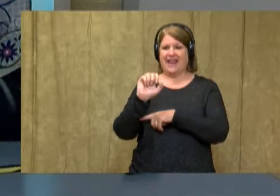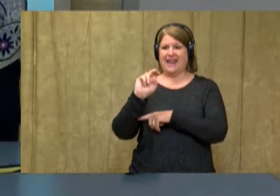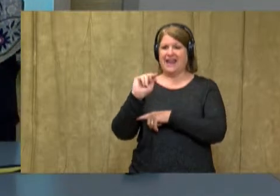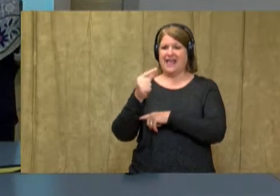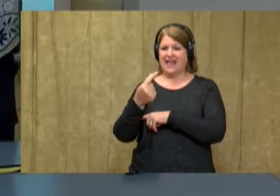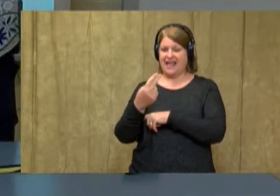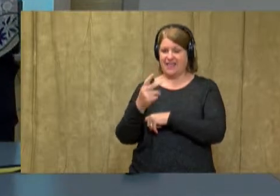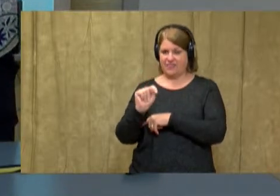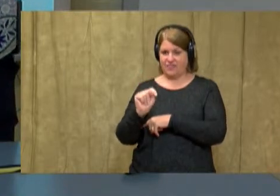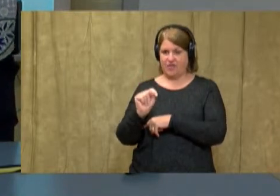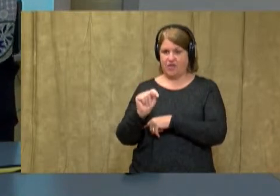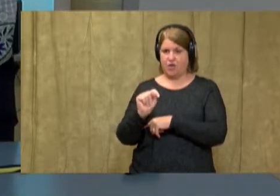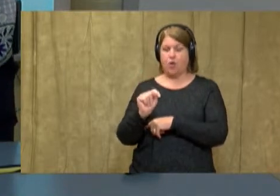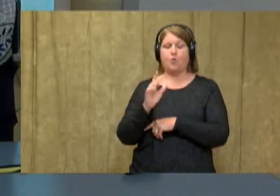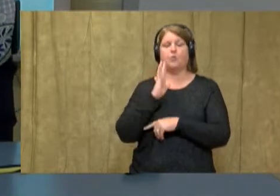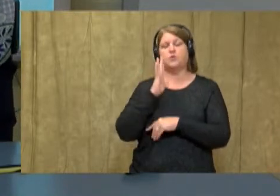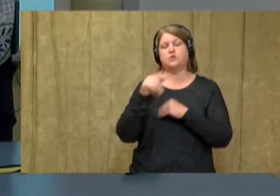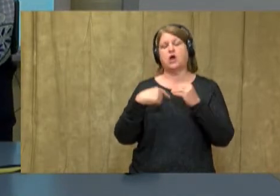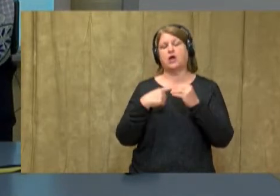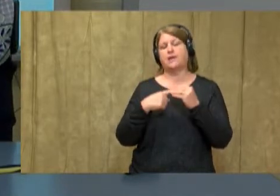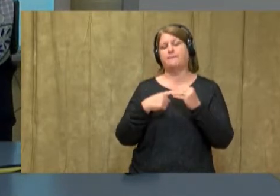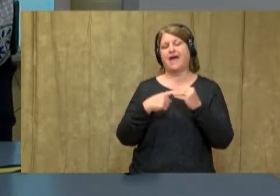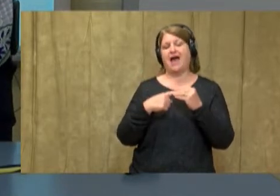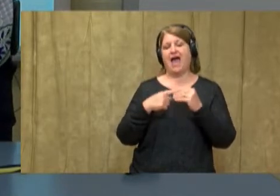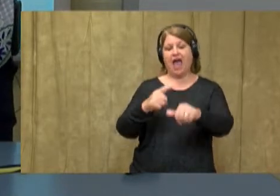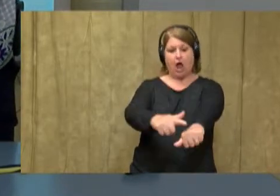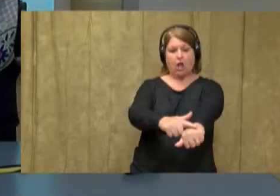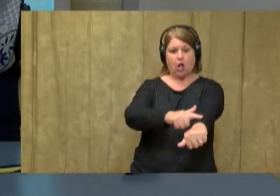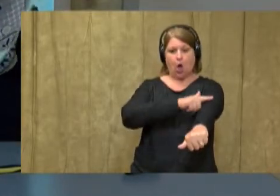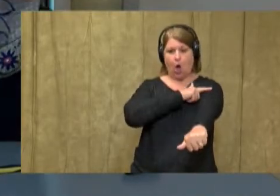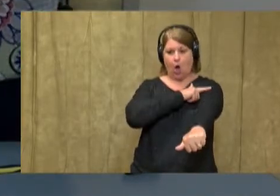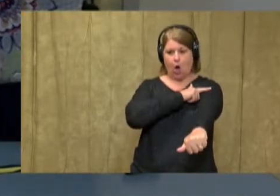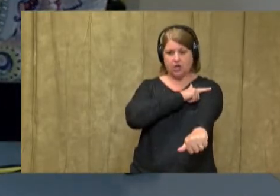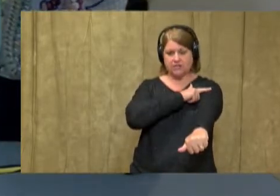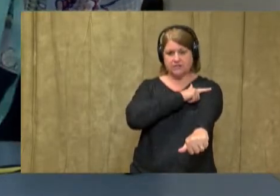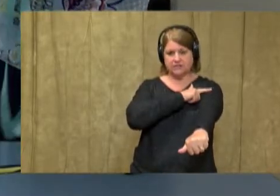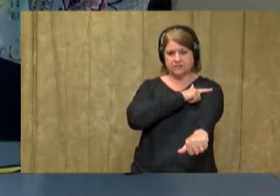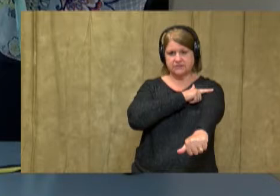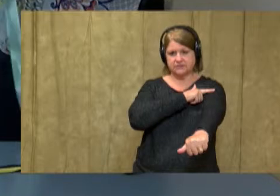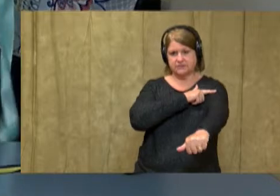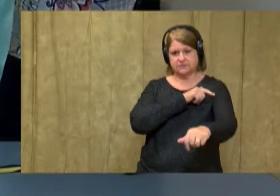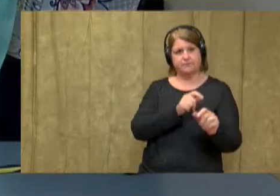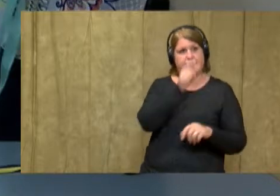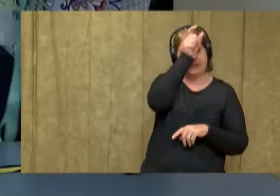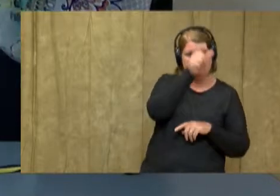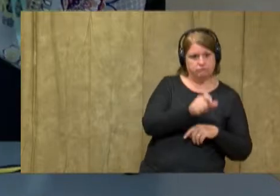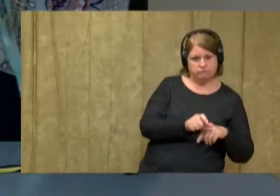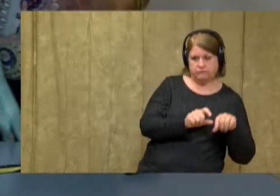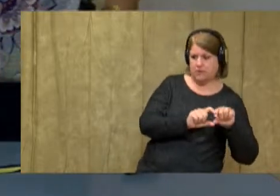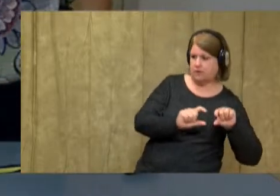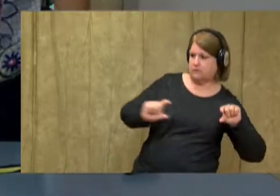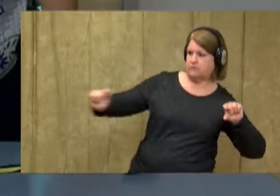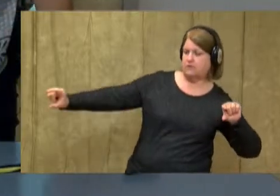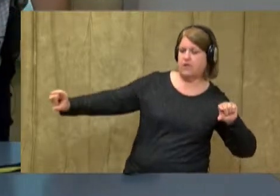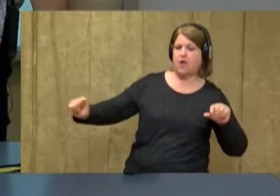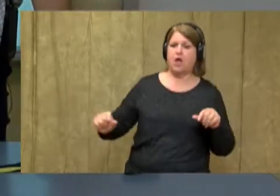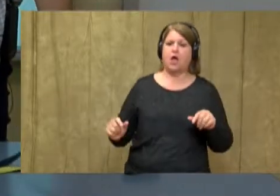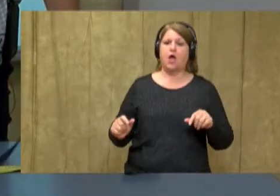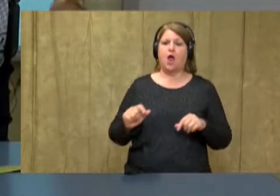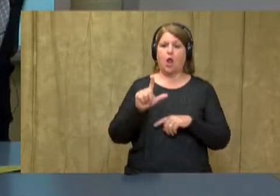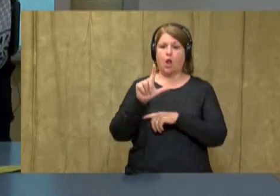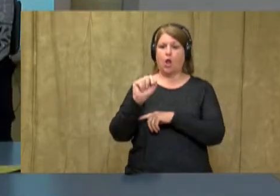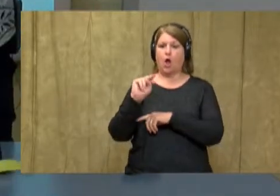when we're talking about how long something is, the length of it, okay? Longer, that's